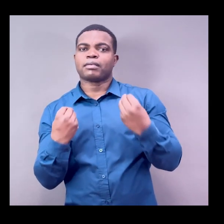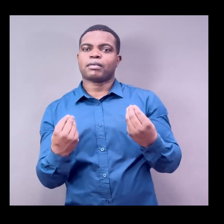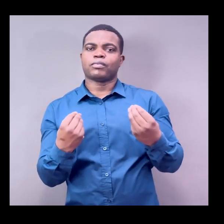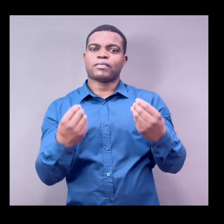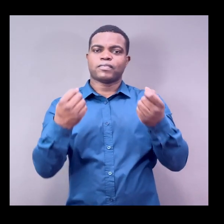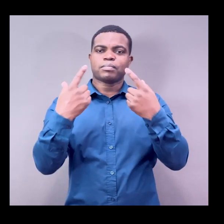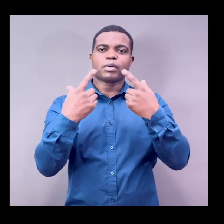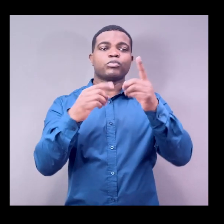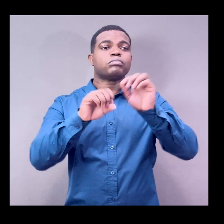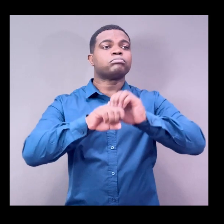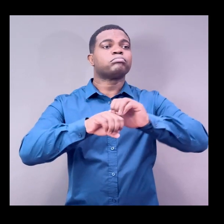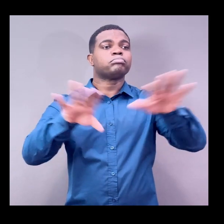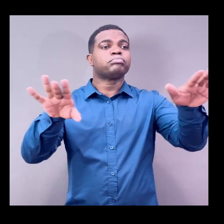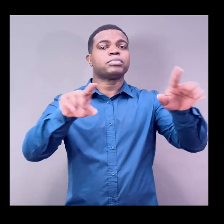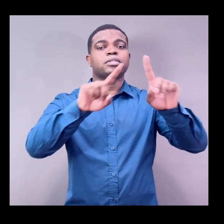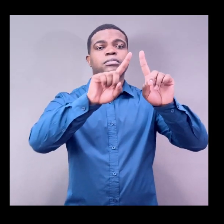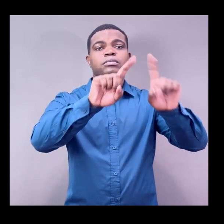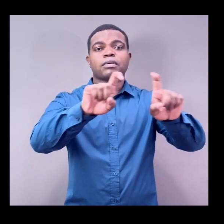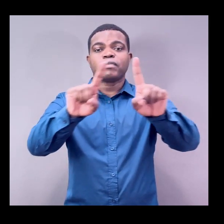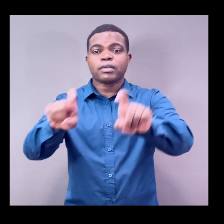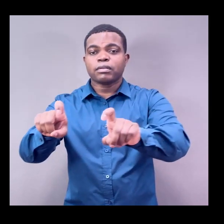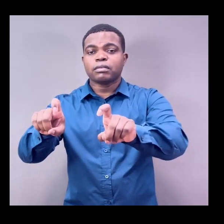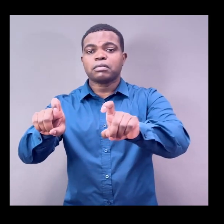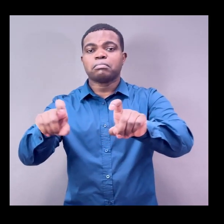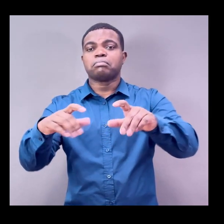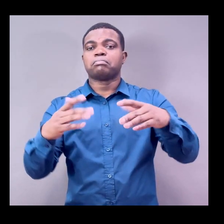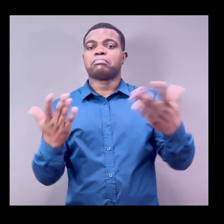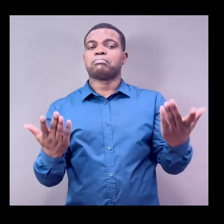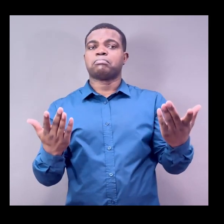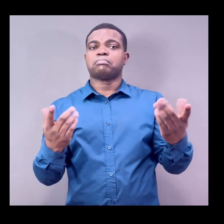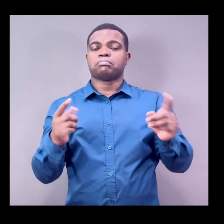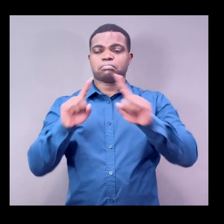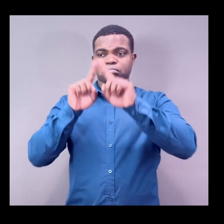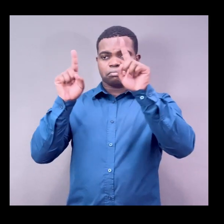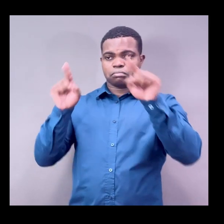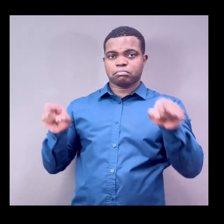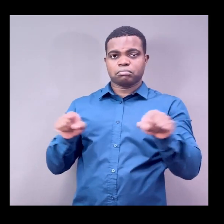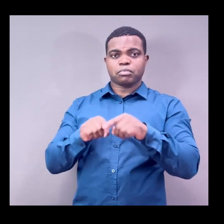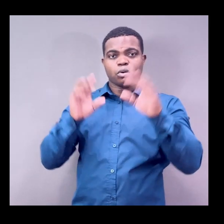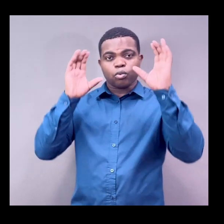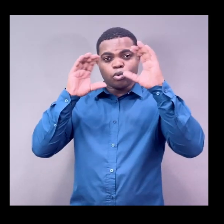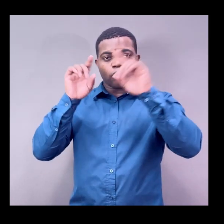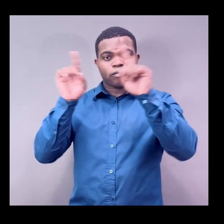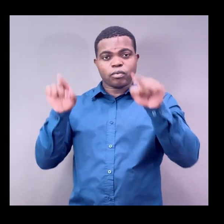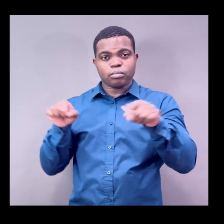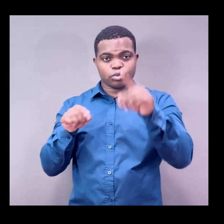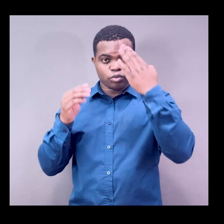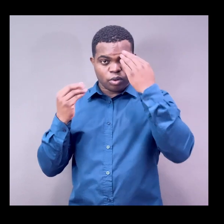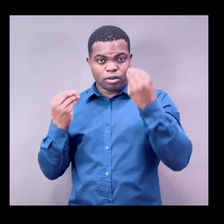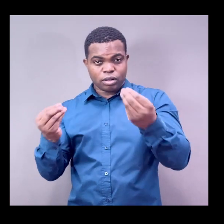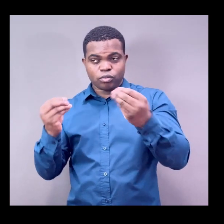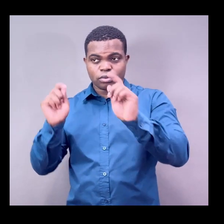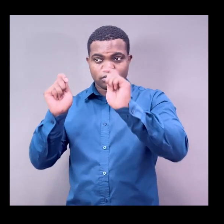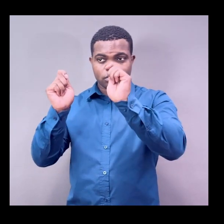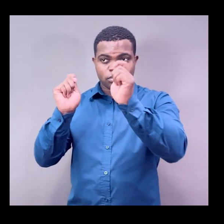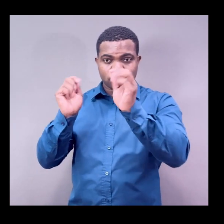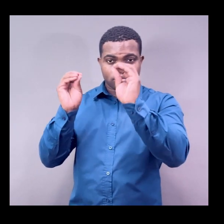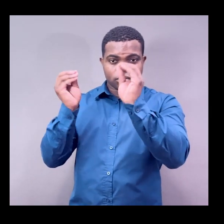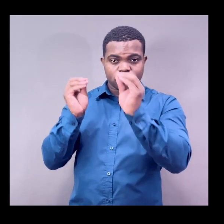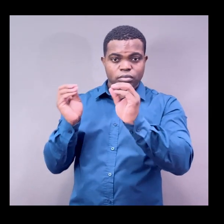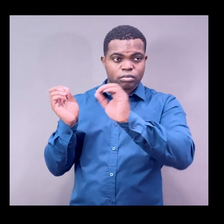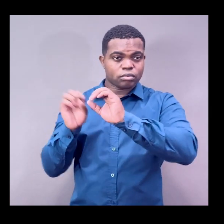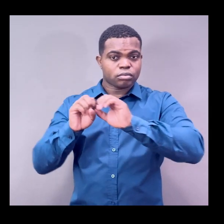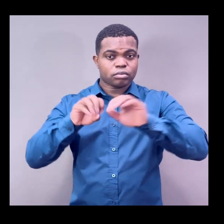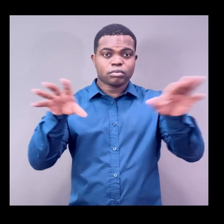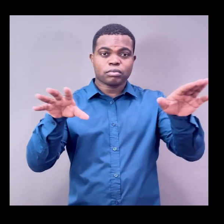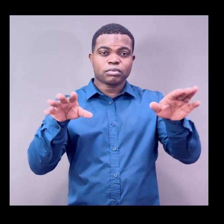you should be able to know how to design surveys. You should be able to know how to design Google Form. You should be able to know how